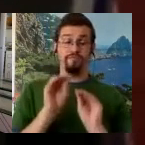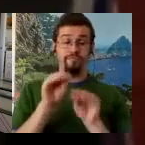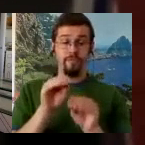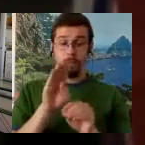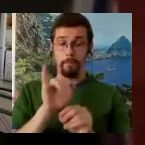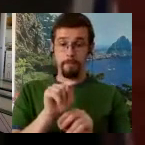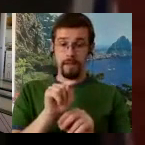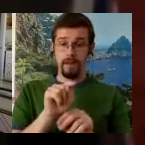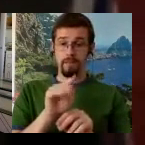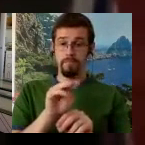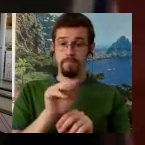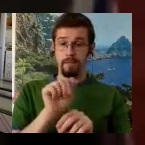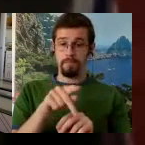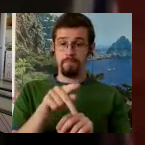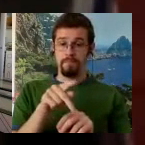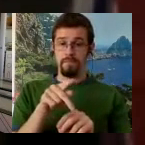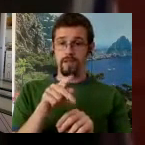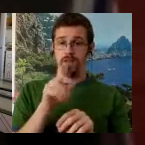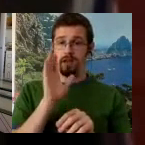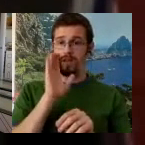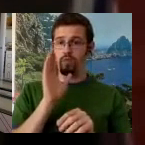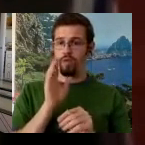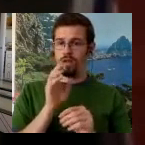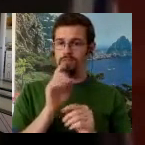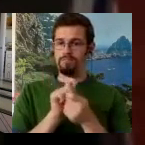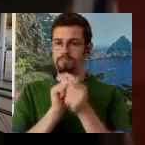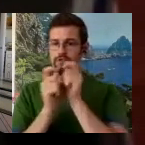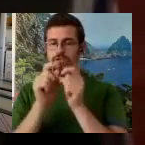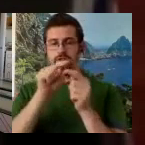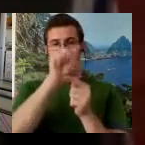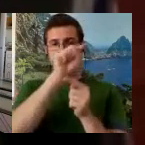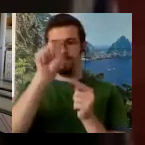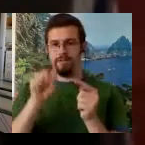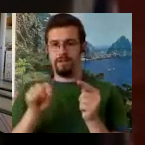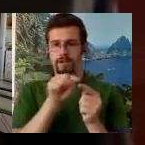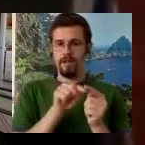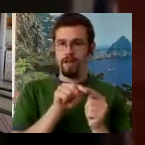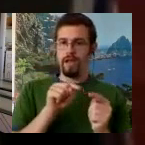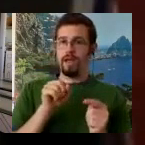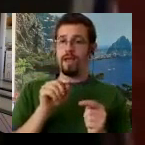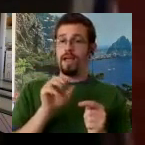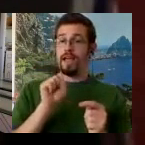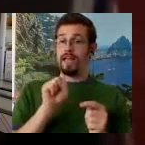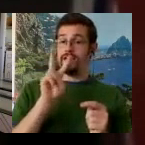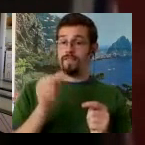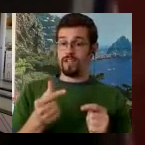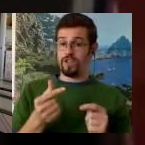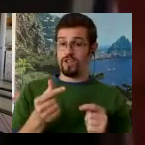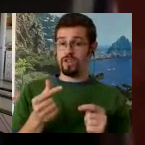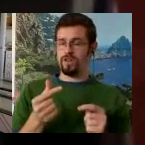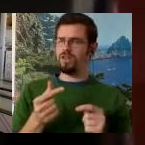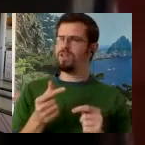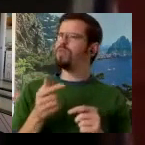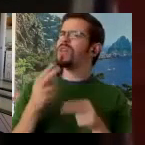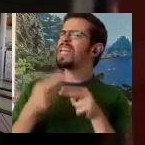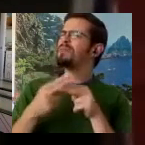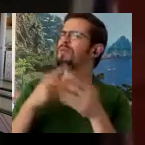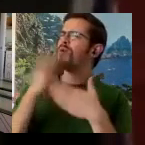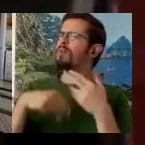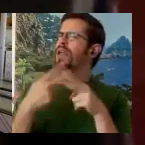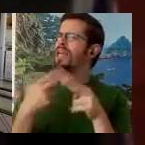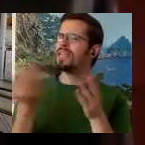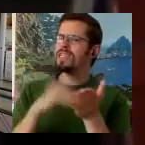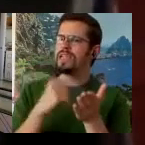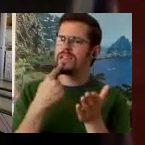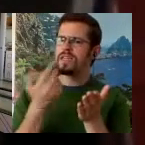back the SVG. I used the same thing. The name of the program again, please. What is the name